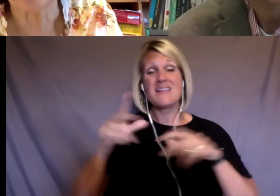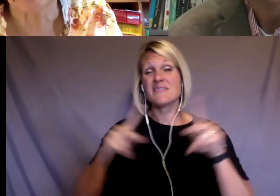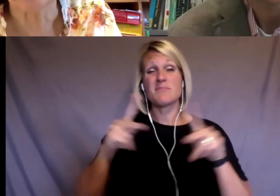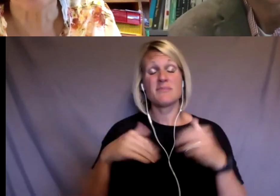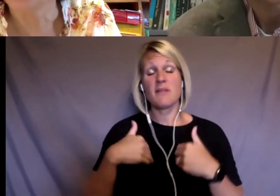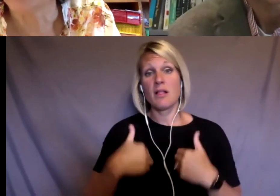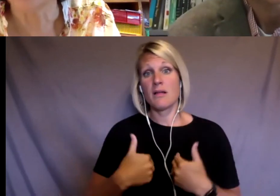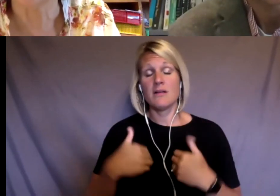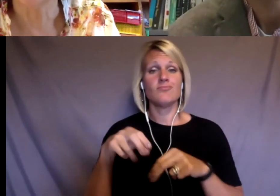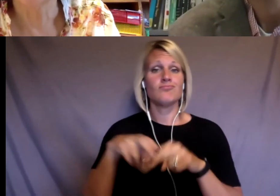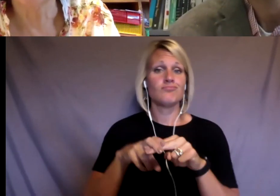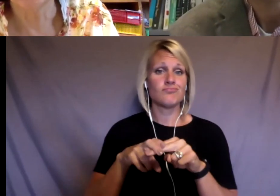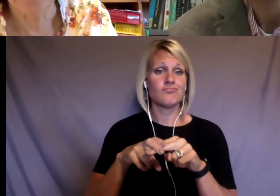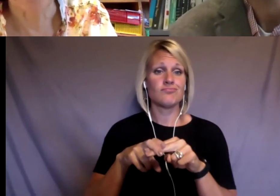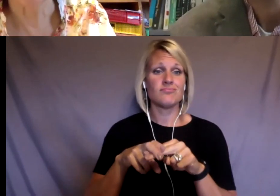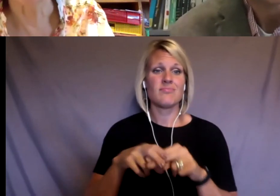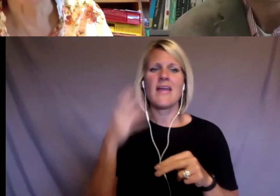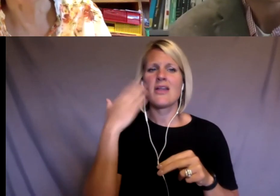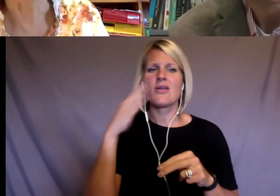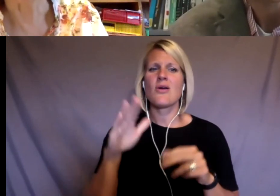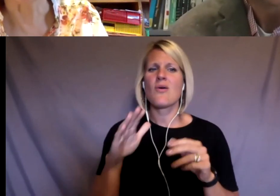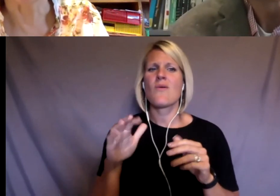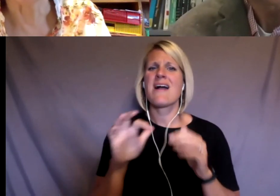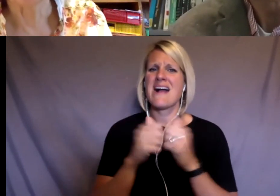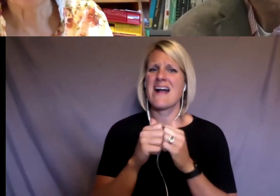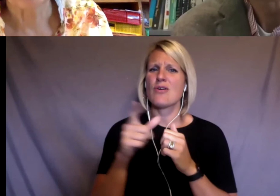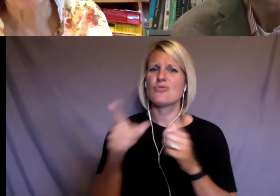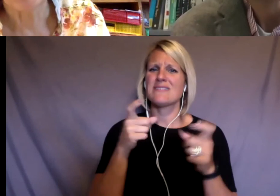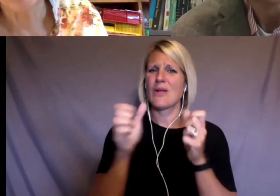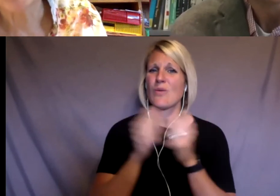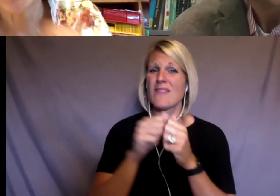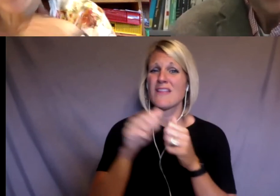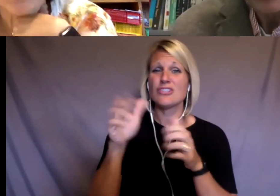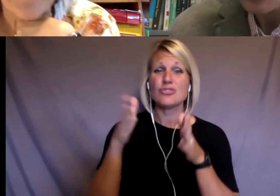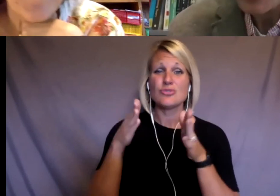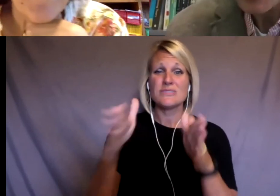street trees, but we really need shade as well.